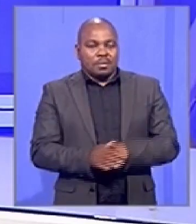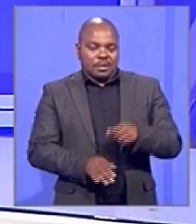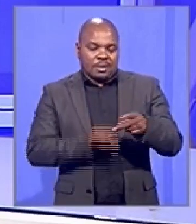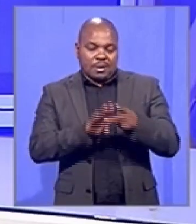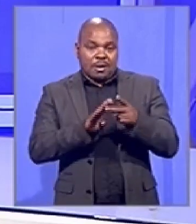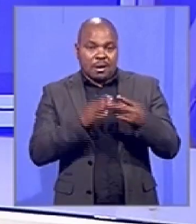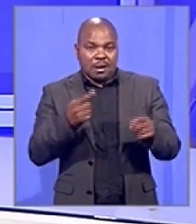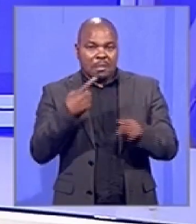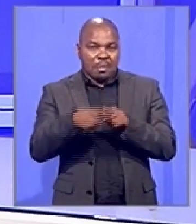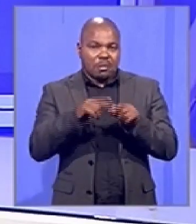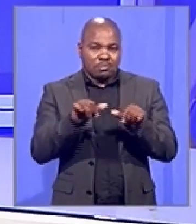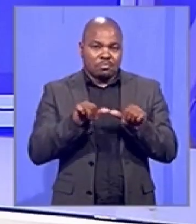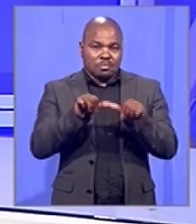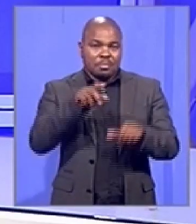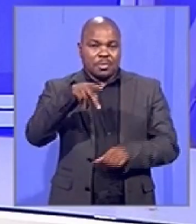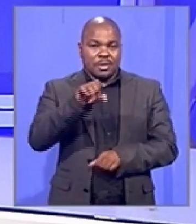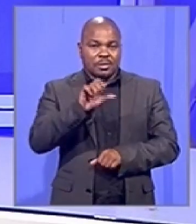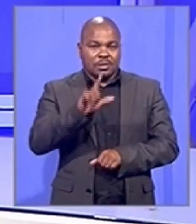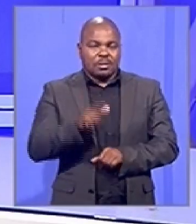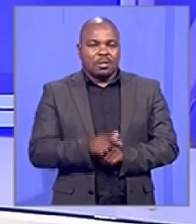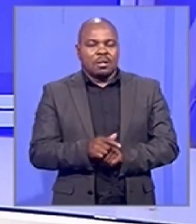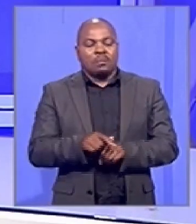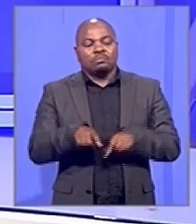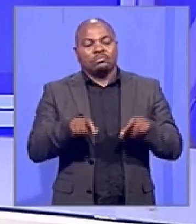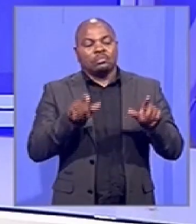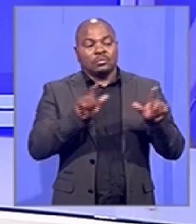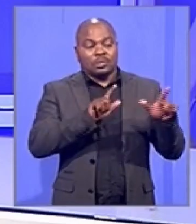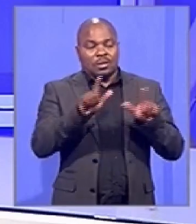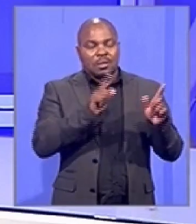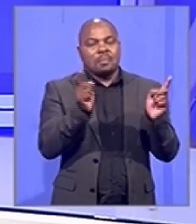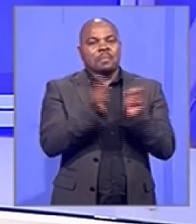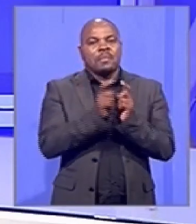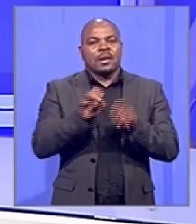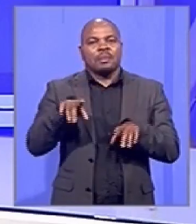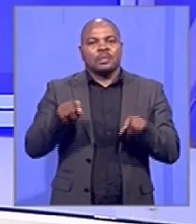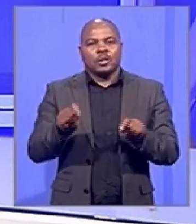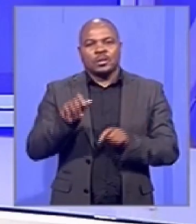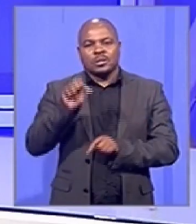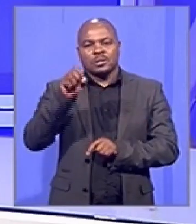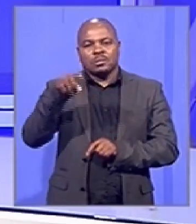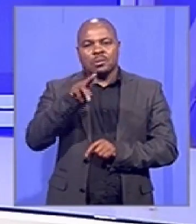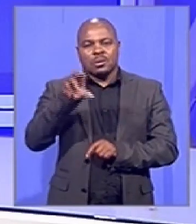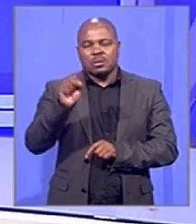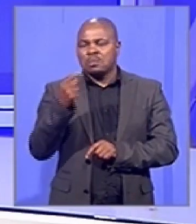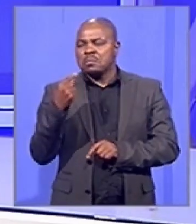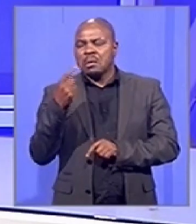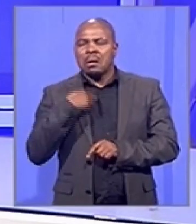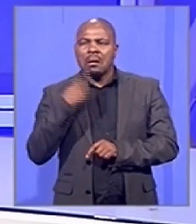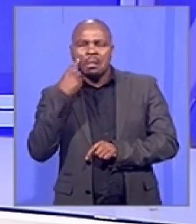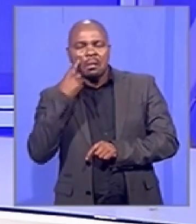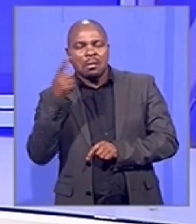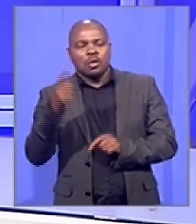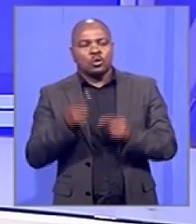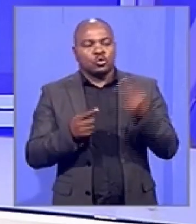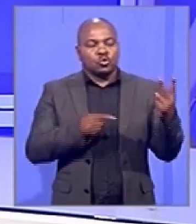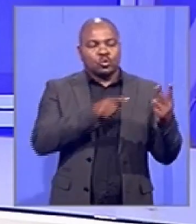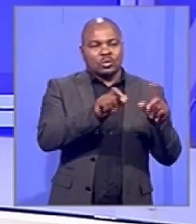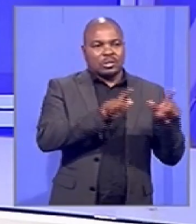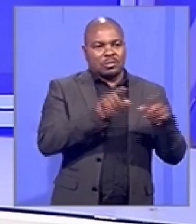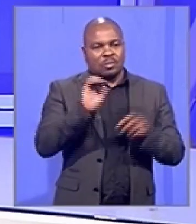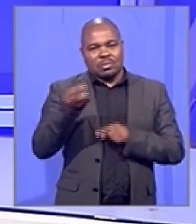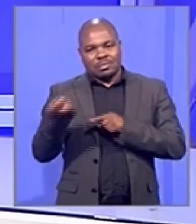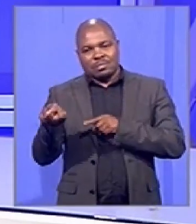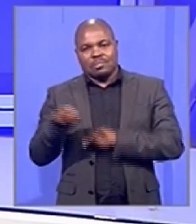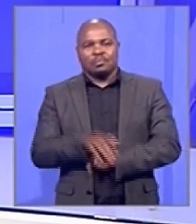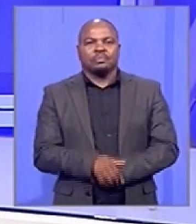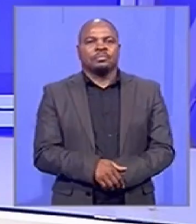nngwe e ntseng e tswela pele e leng papadi ya PSL ke mo Mamelodi Sundowns bapala le Cape Town Spurs mme ha ne re qetela dintlha e ne e le tse pedi ho noto ya